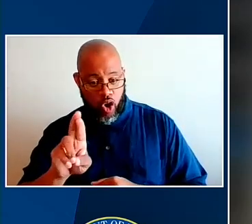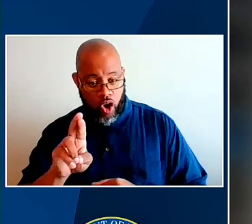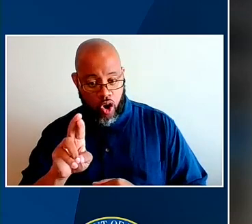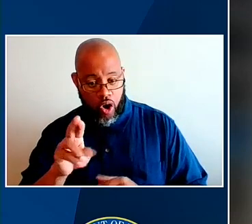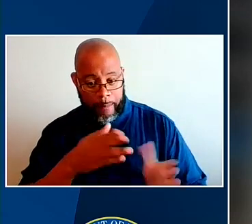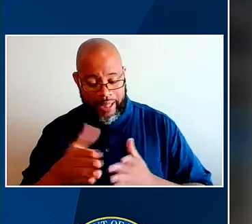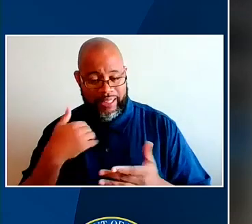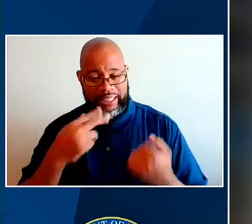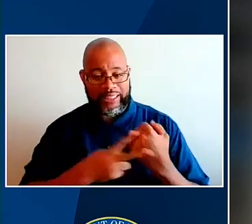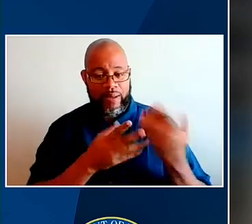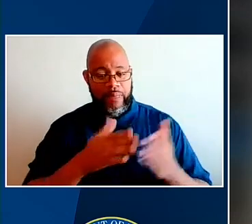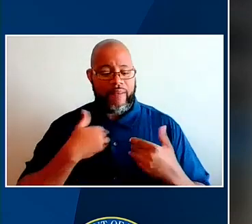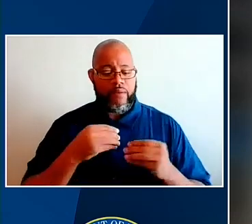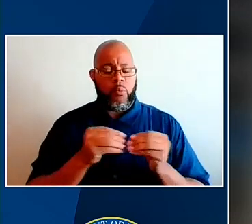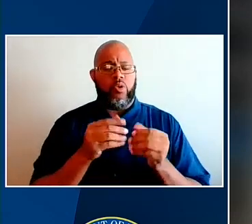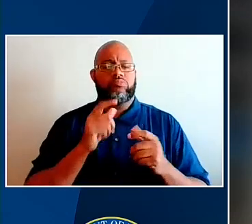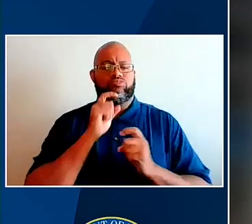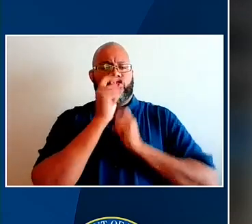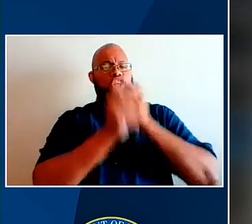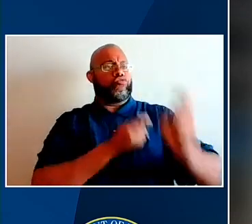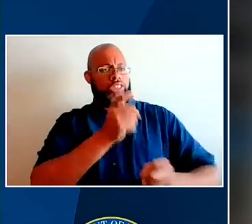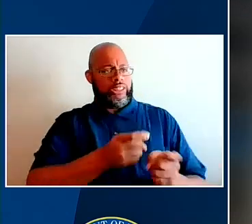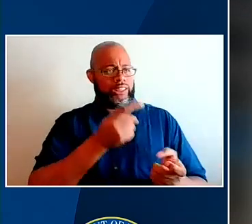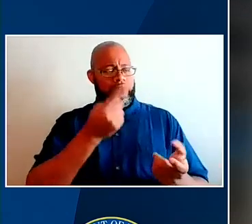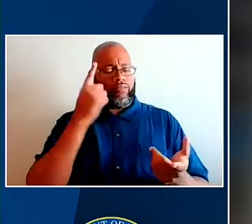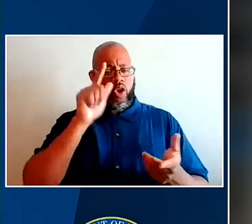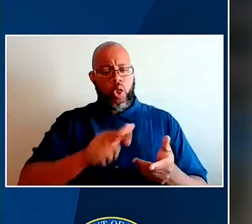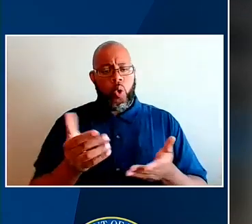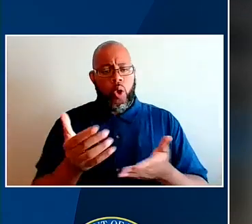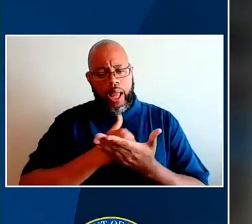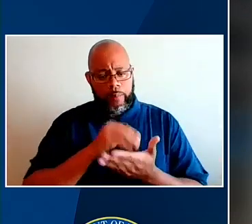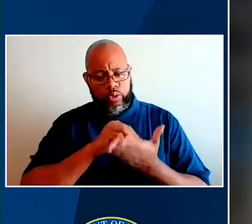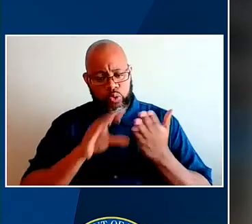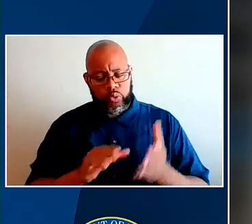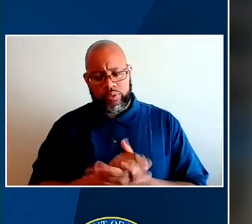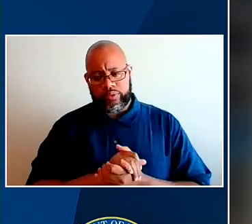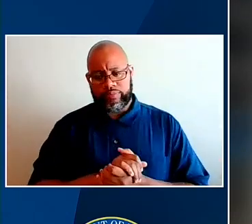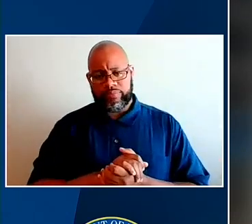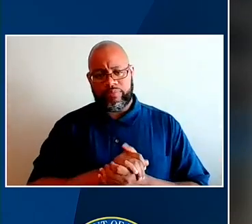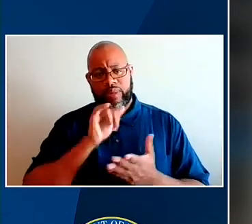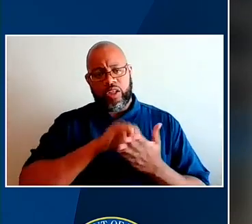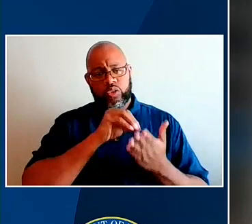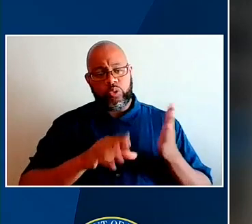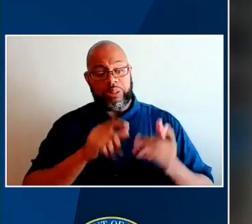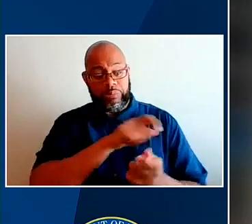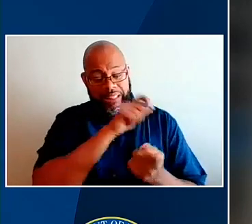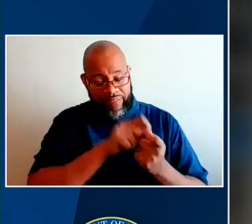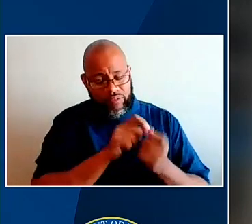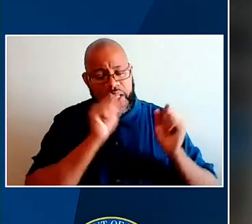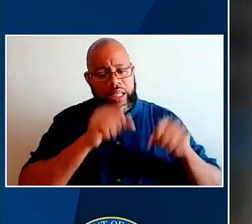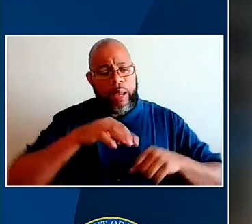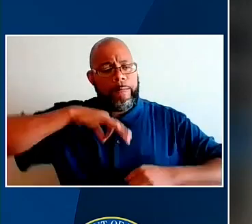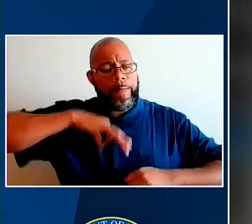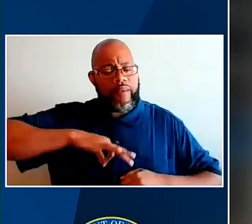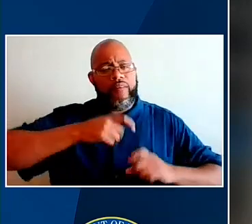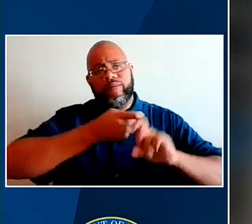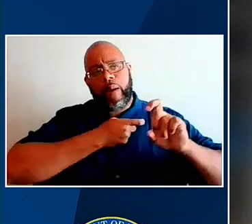place and is a lot more generous for low-income students. And these students in particular could benefit